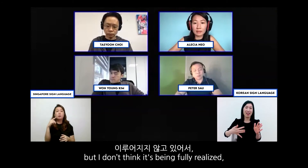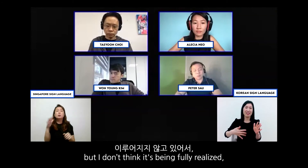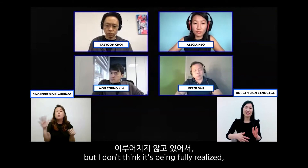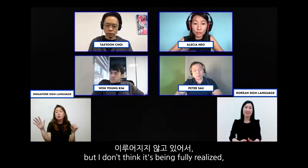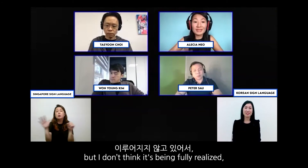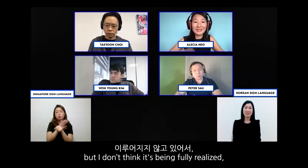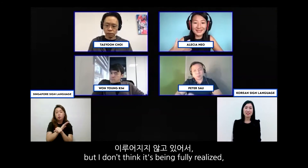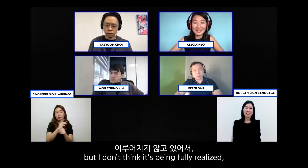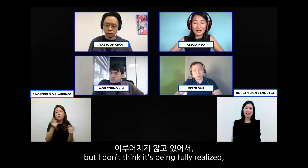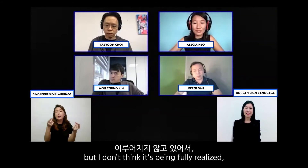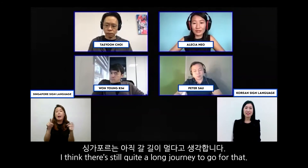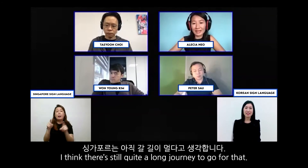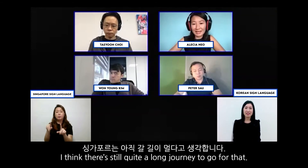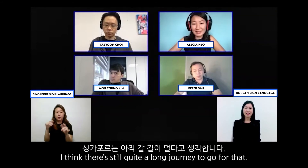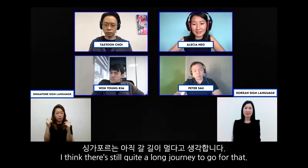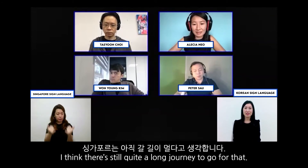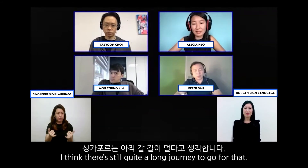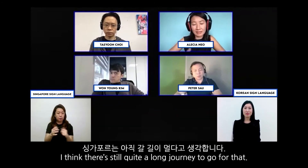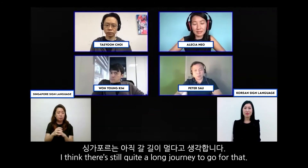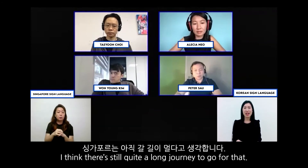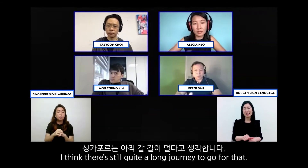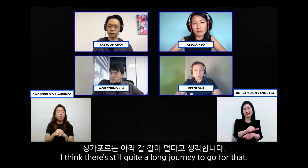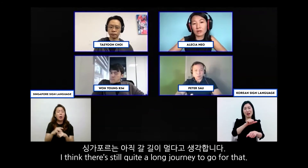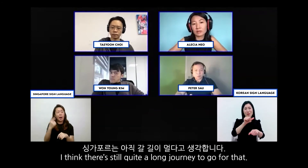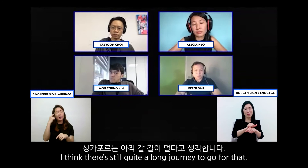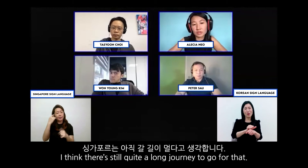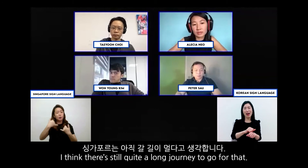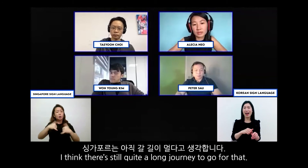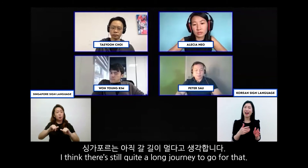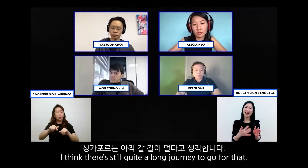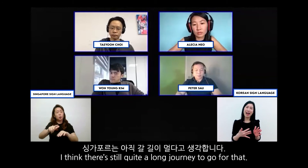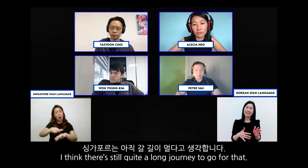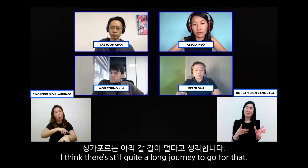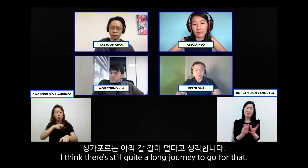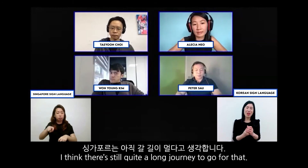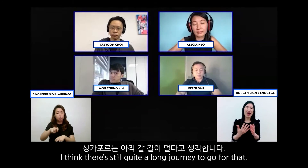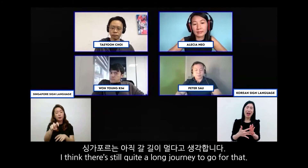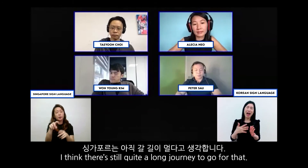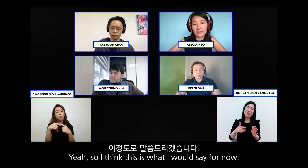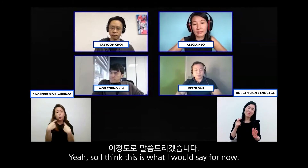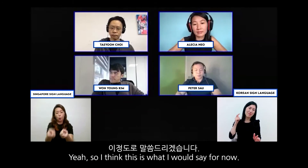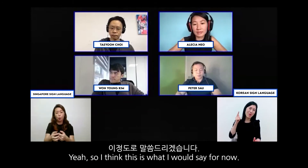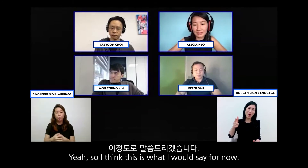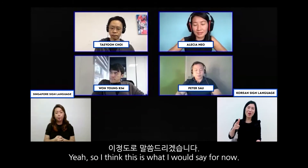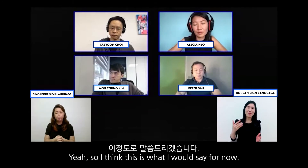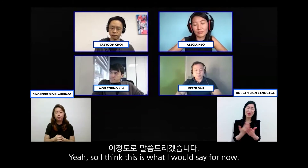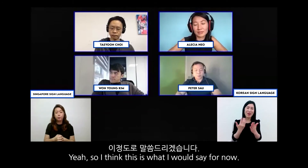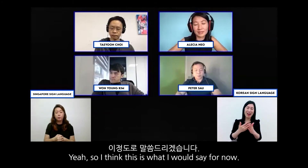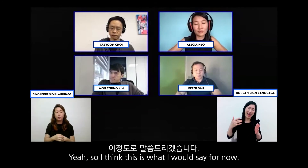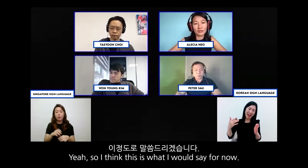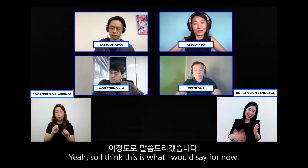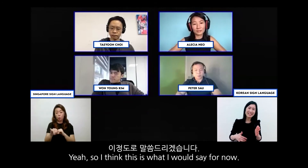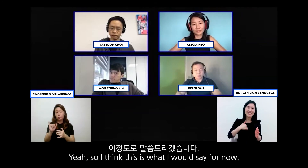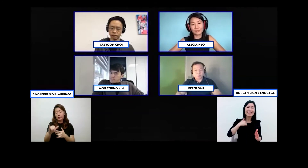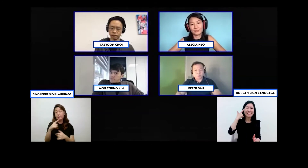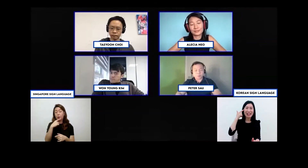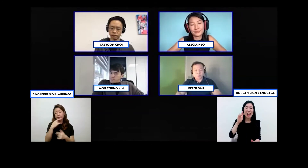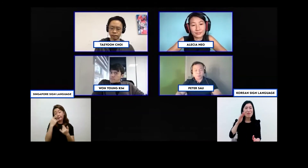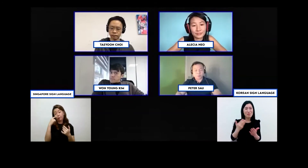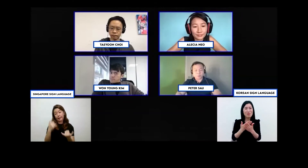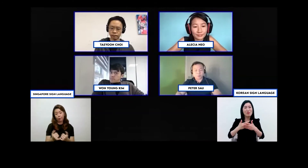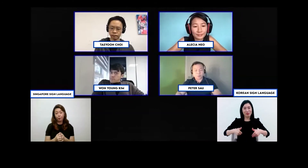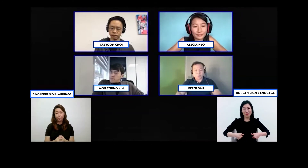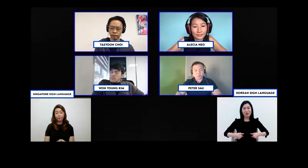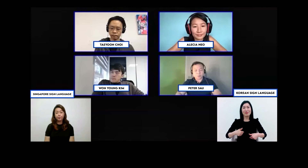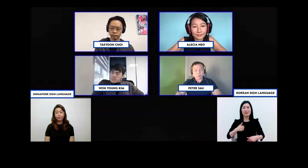being fully realized. I think there's still quite a long journey to go for that. Yeah, so this is what I would say for now.